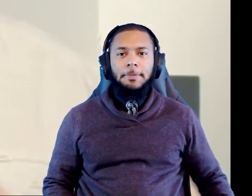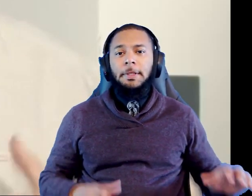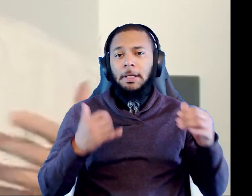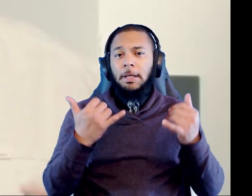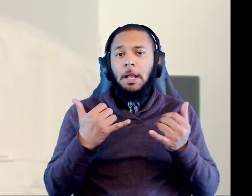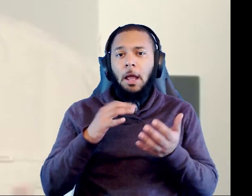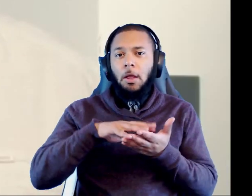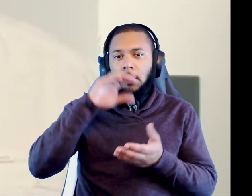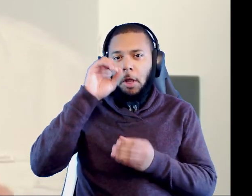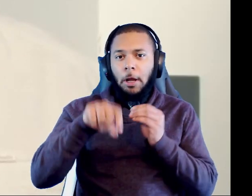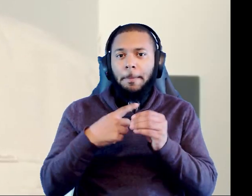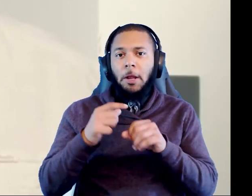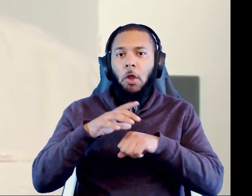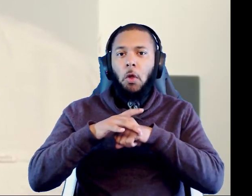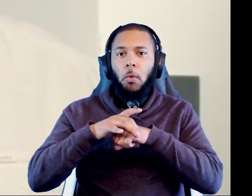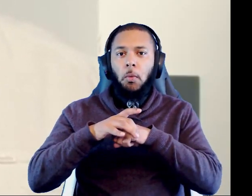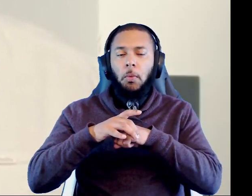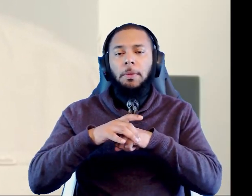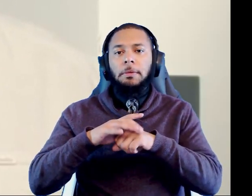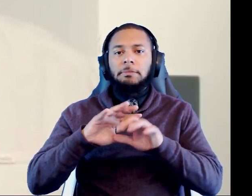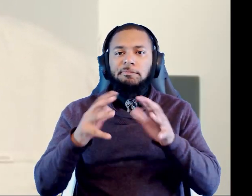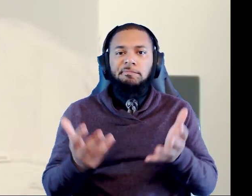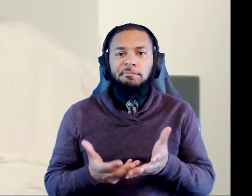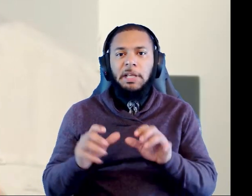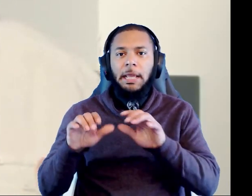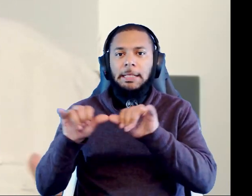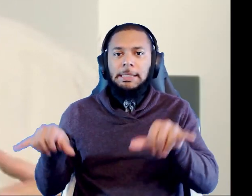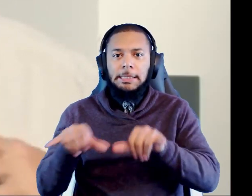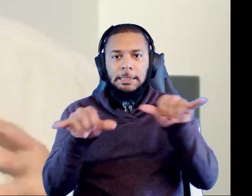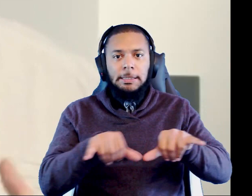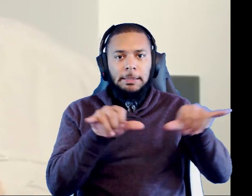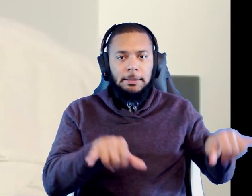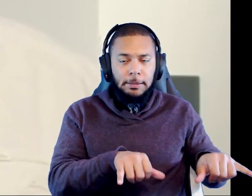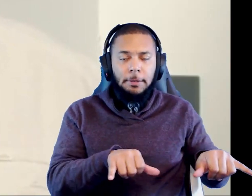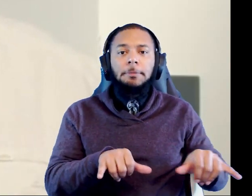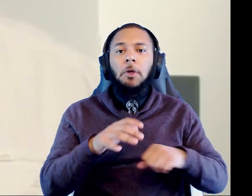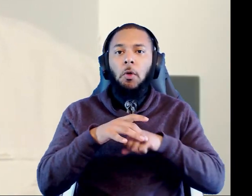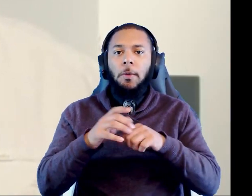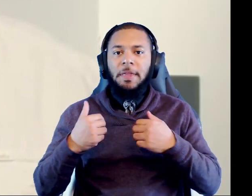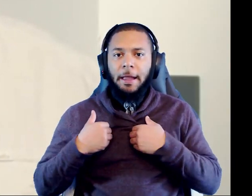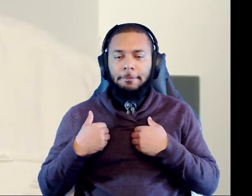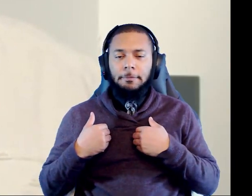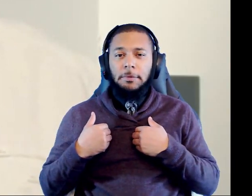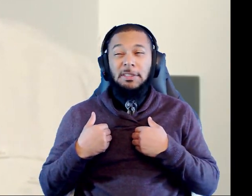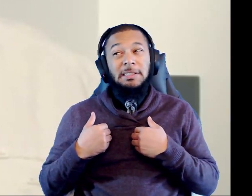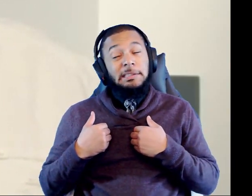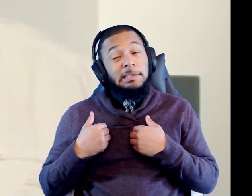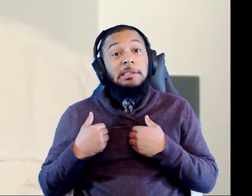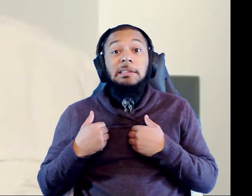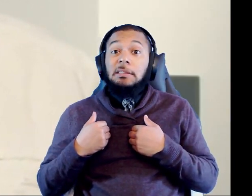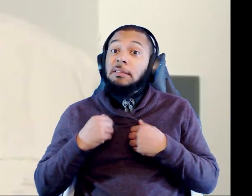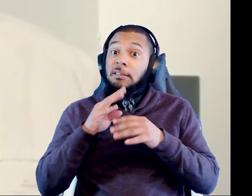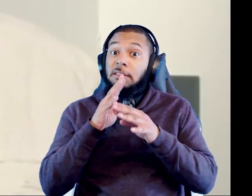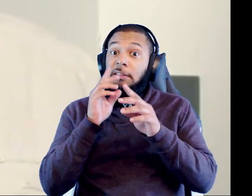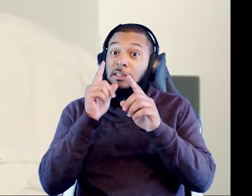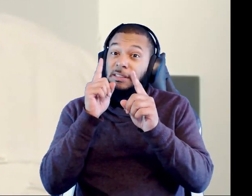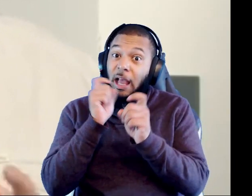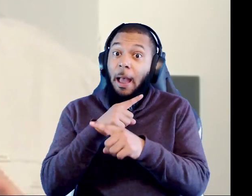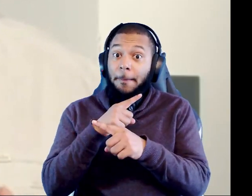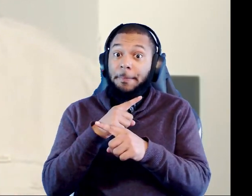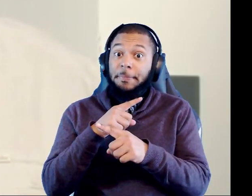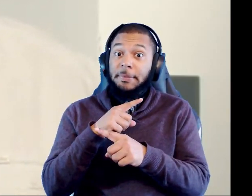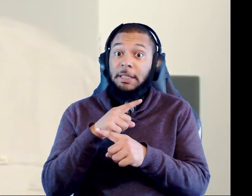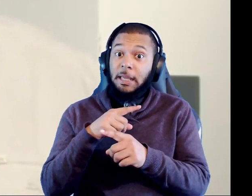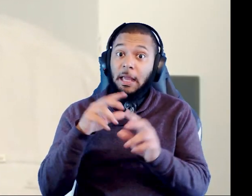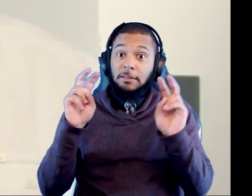Let's talk about the Earth as a whole and all the systems of Earth. This is a very complicated discussion, and